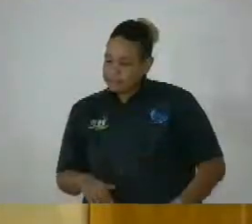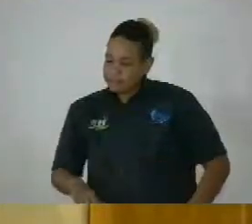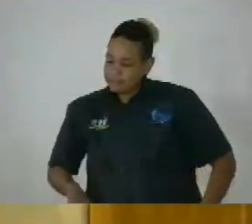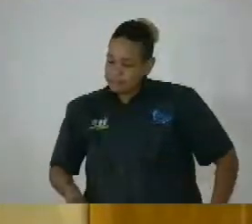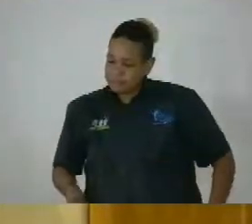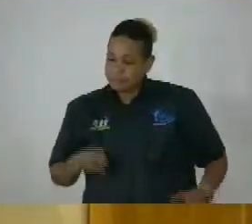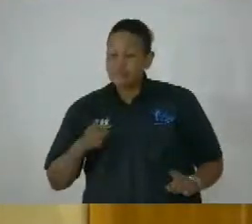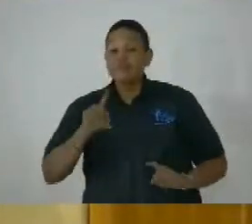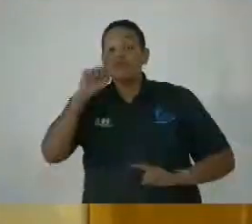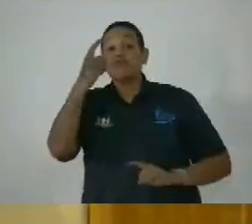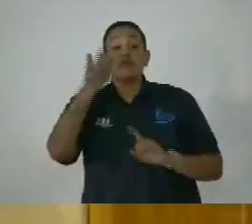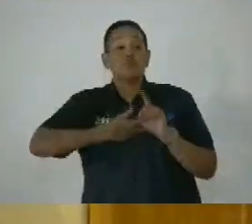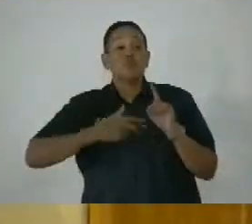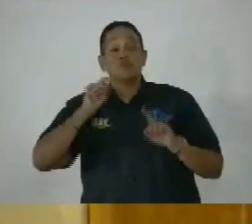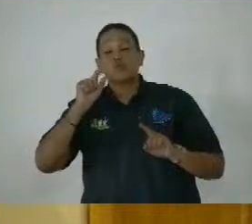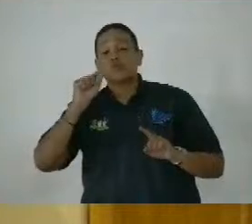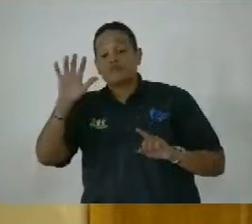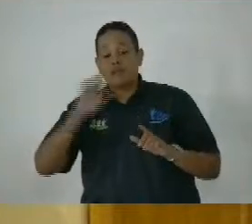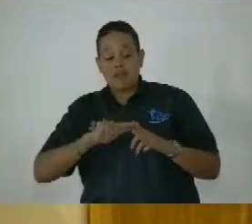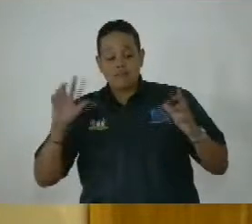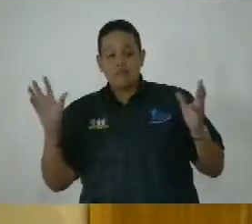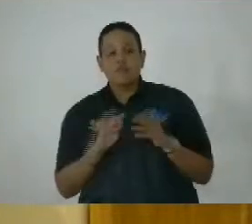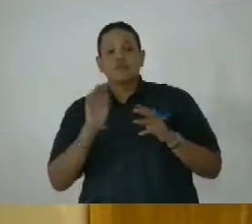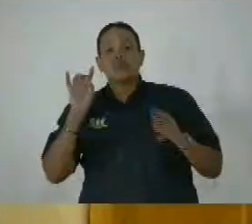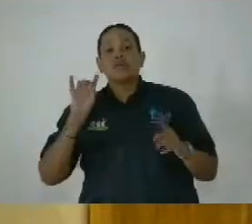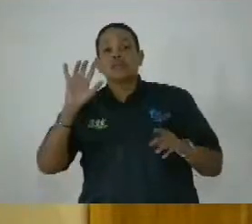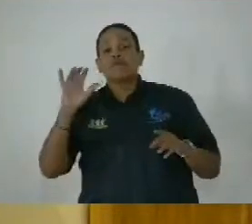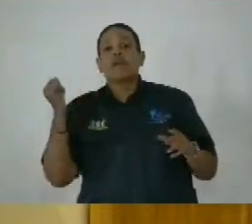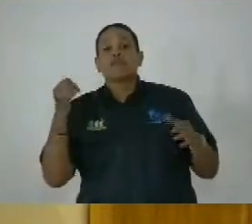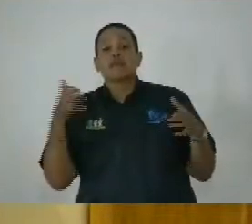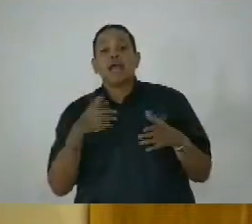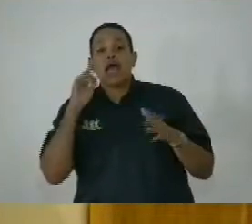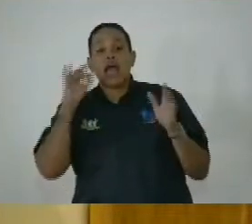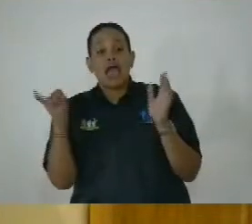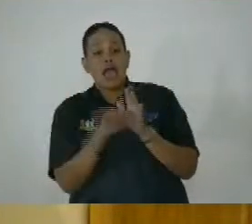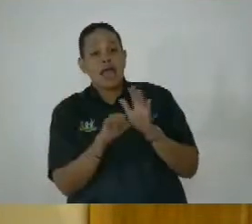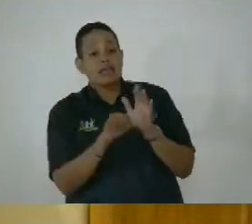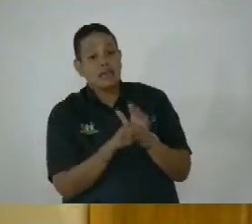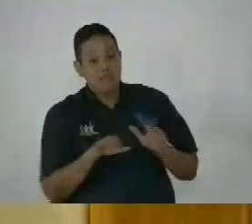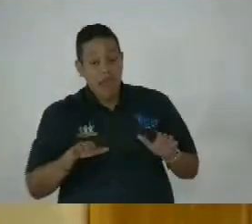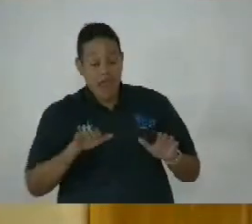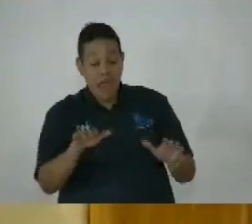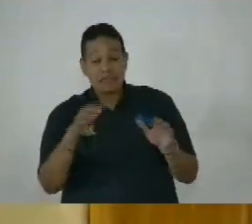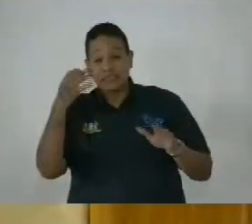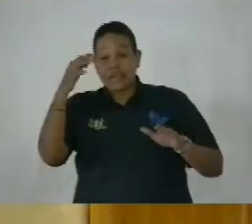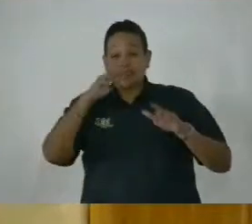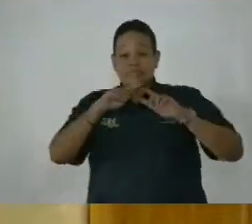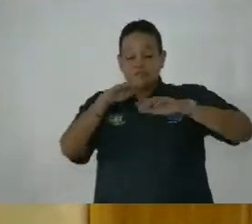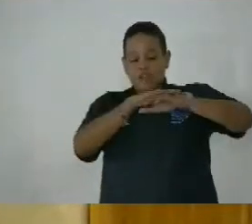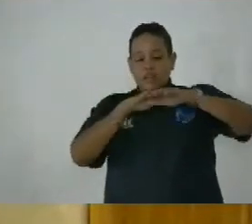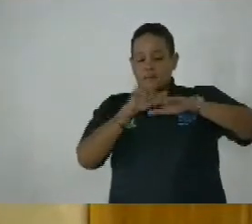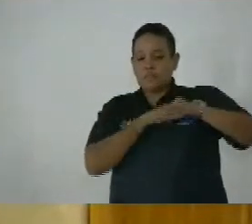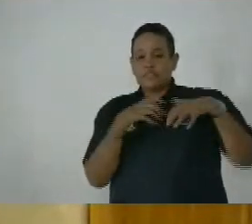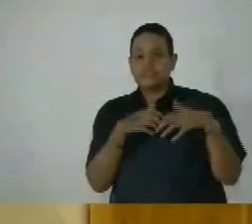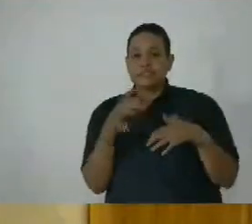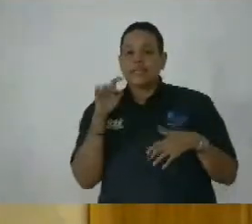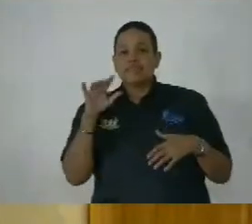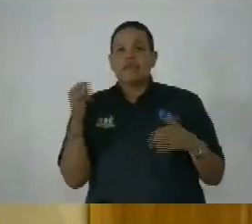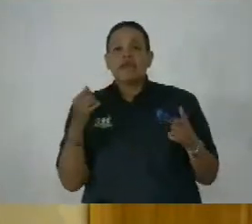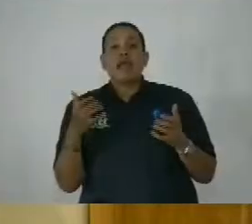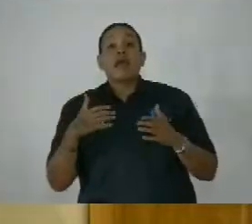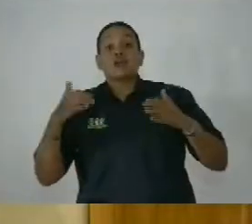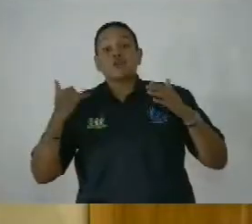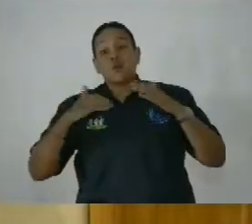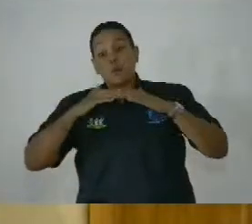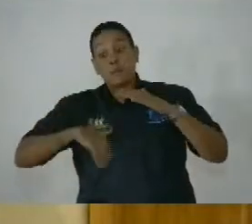During the first quarter of 2025, a total of 85 gangs were identified as active across all the 19 police divisions, which is way below the